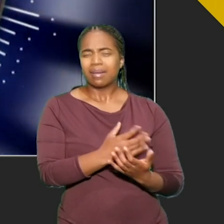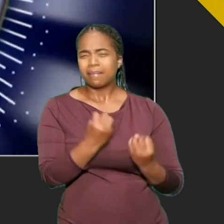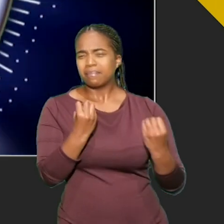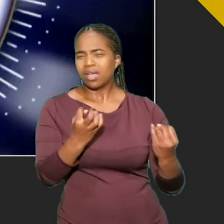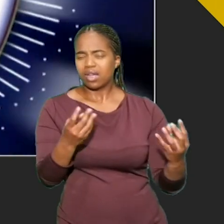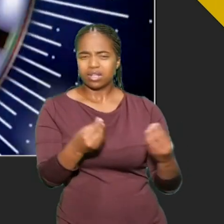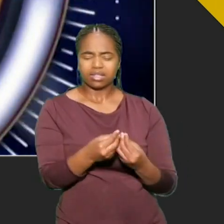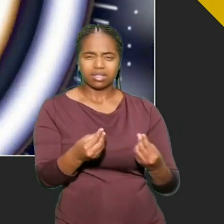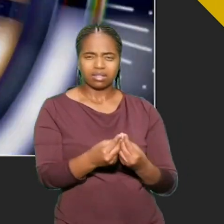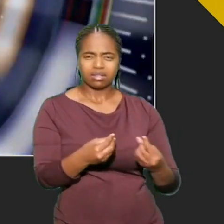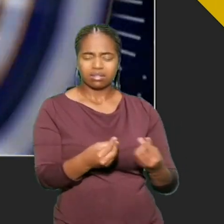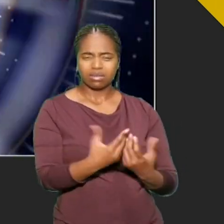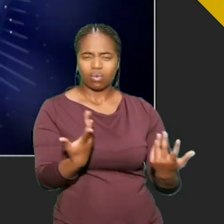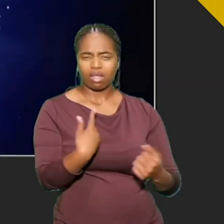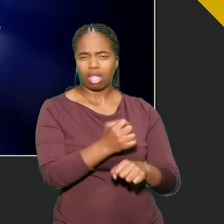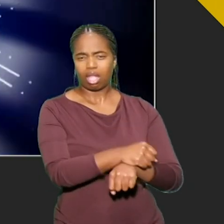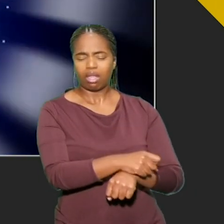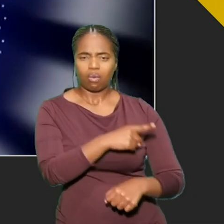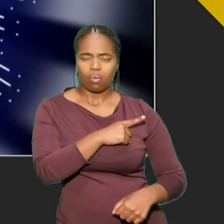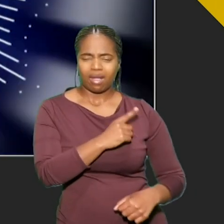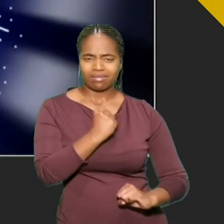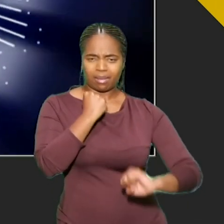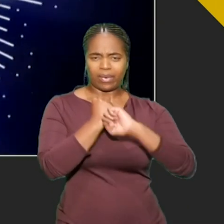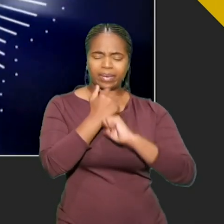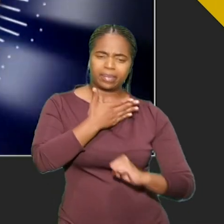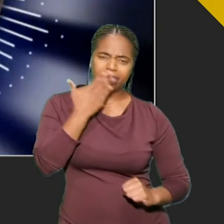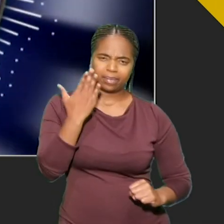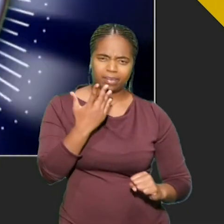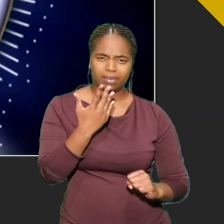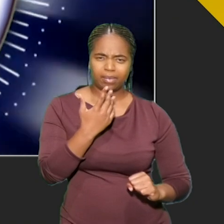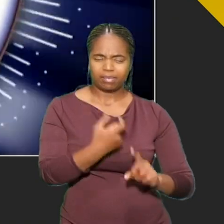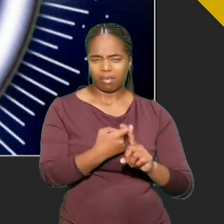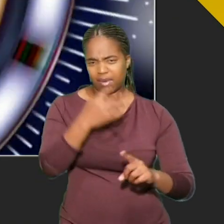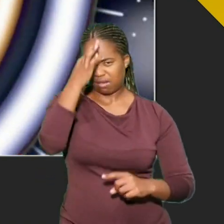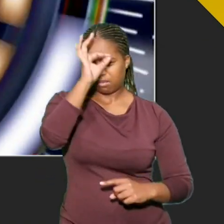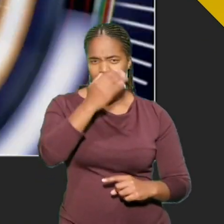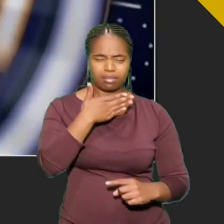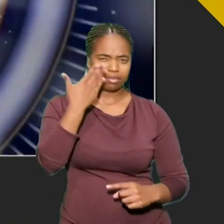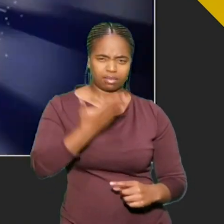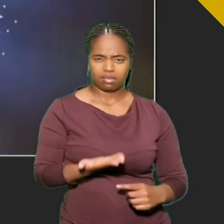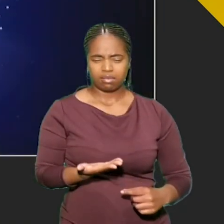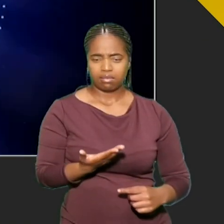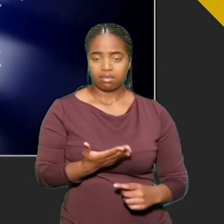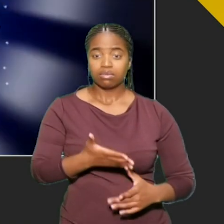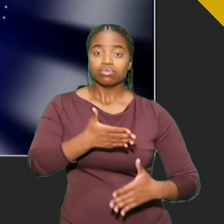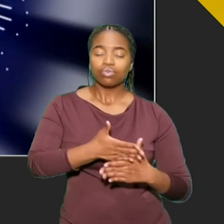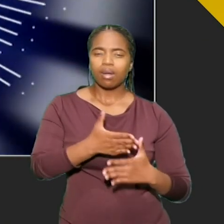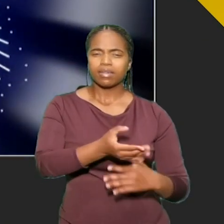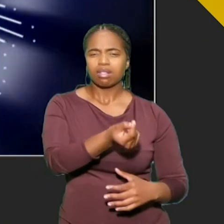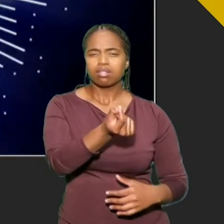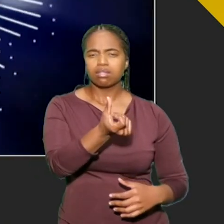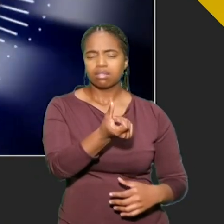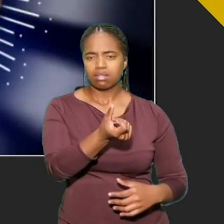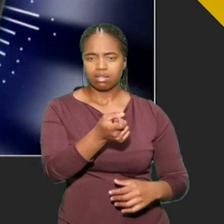we end up leaving because we don't get support from our government. Like the jobs are scarce,